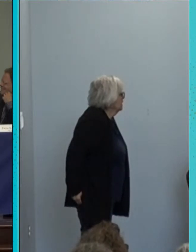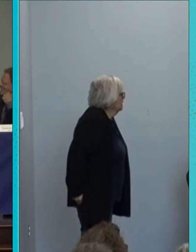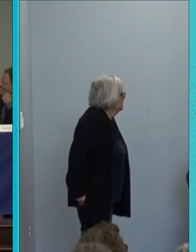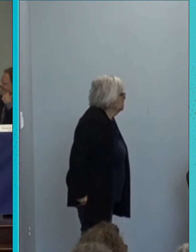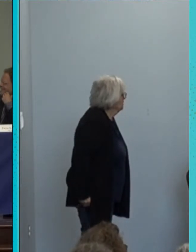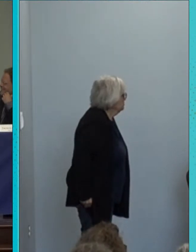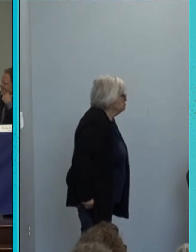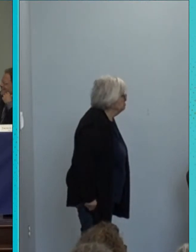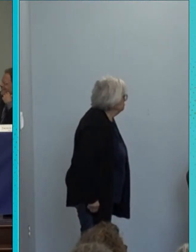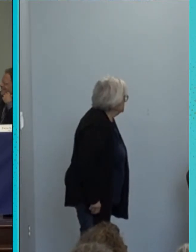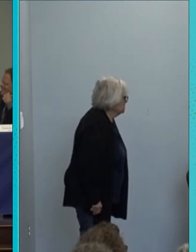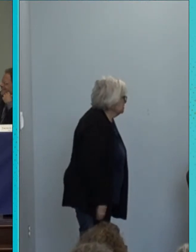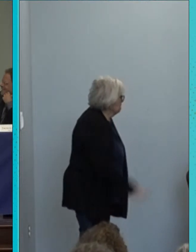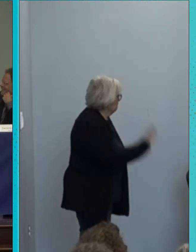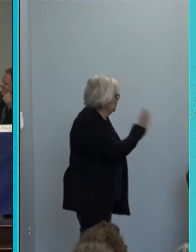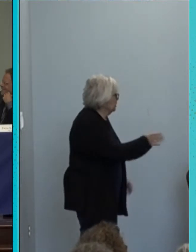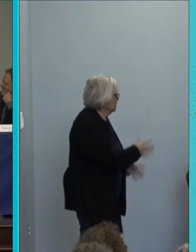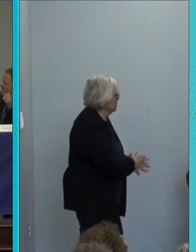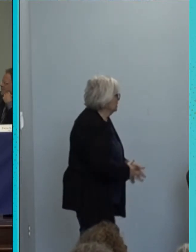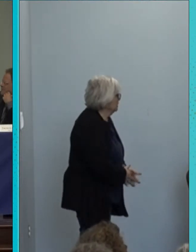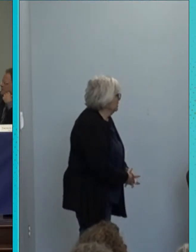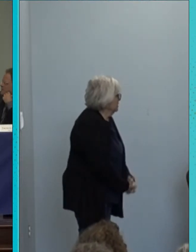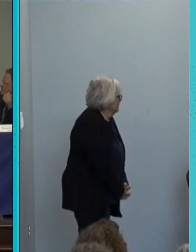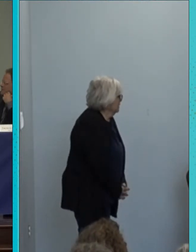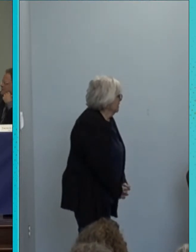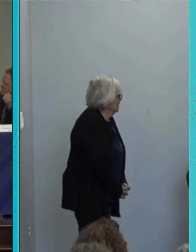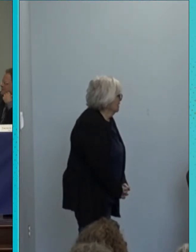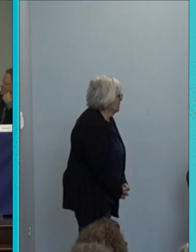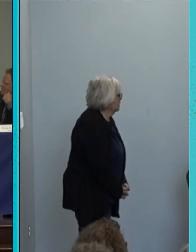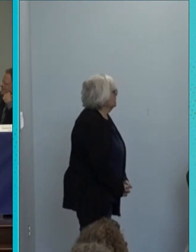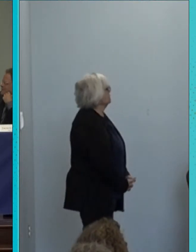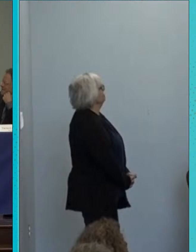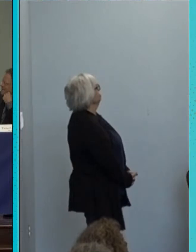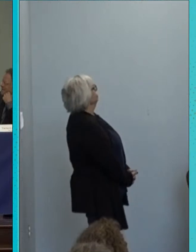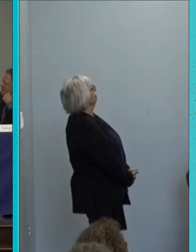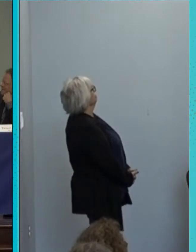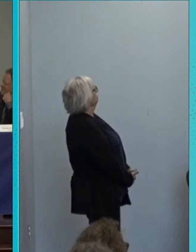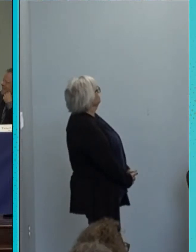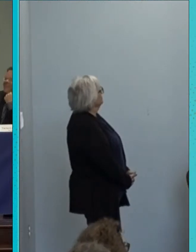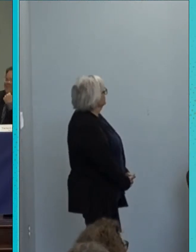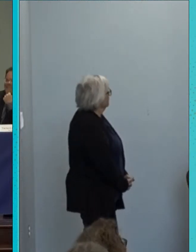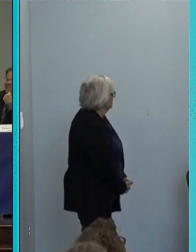With other coaches? No, never. Arguments with the ref.